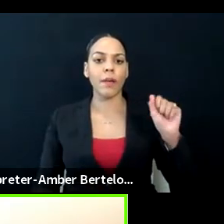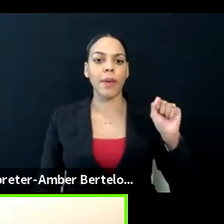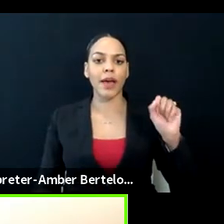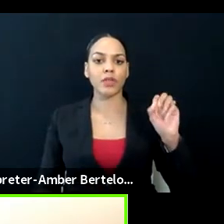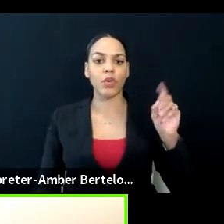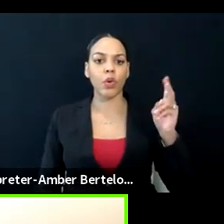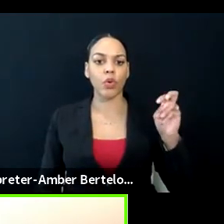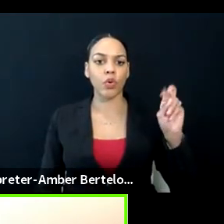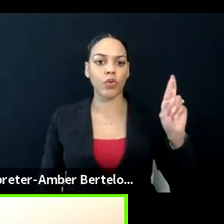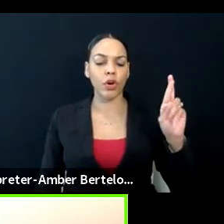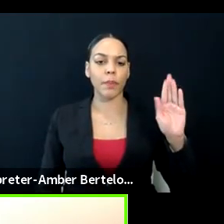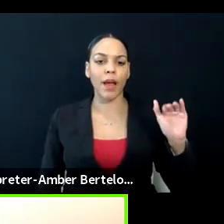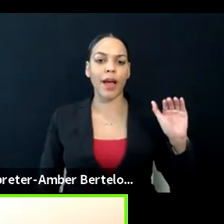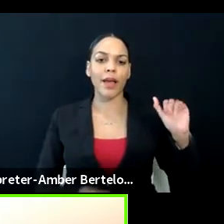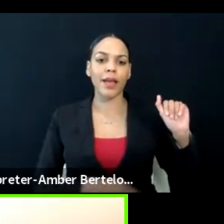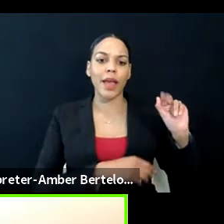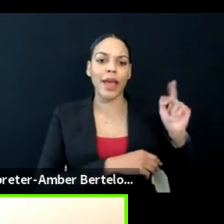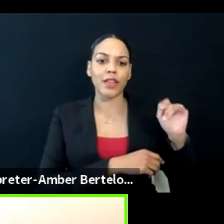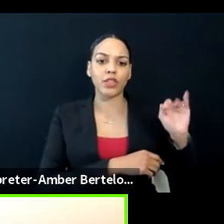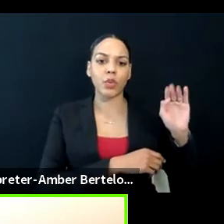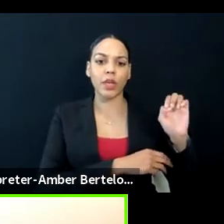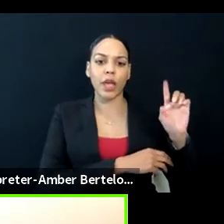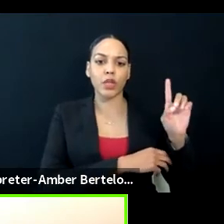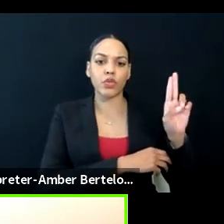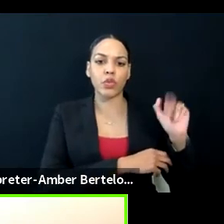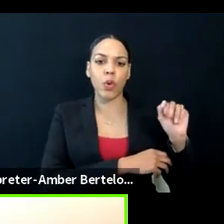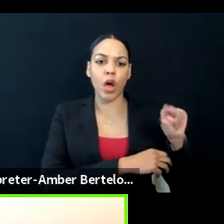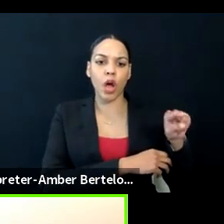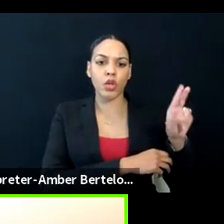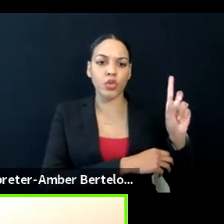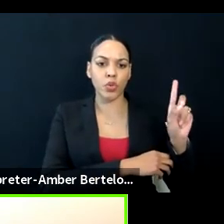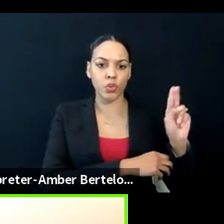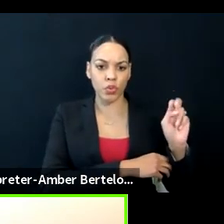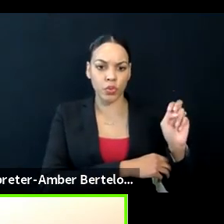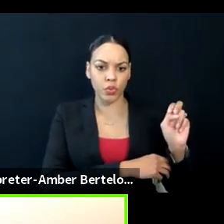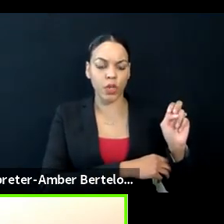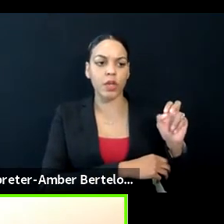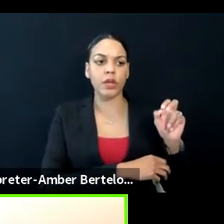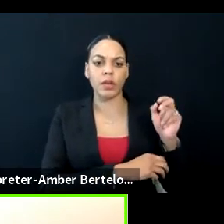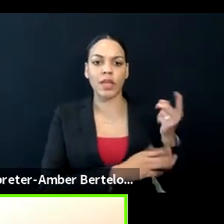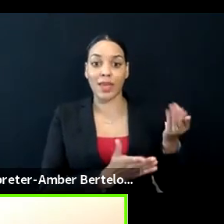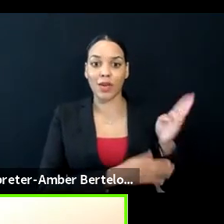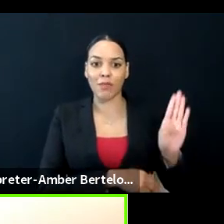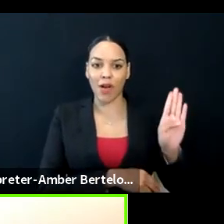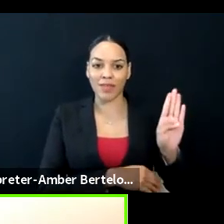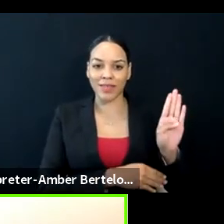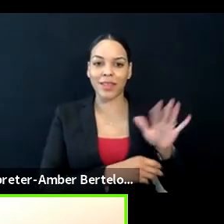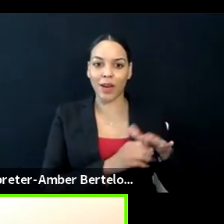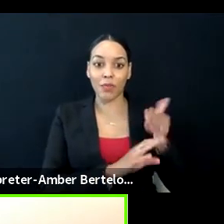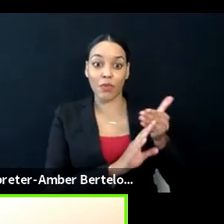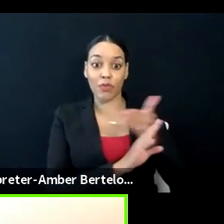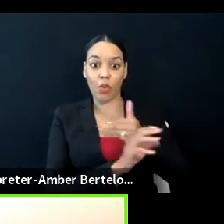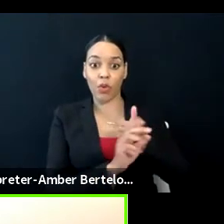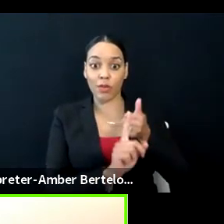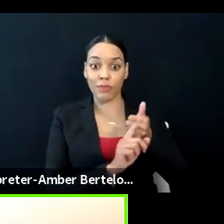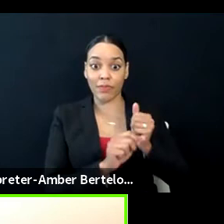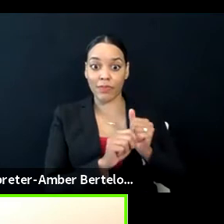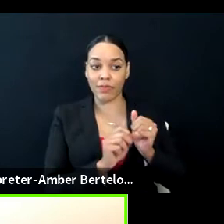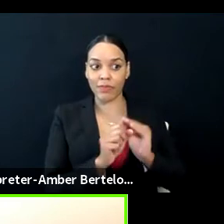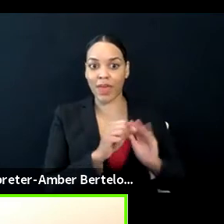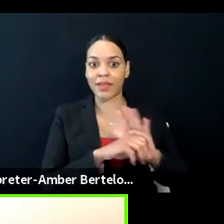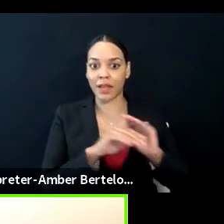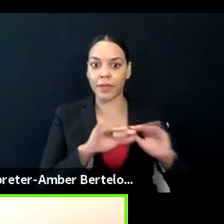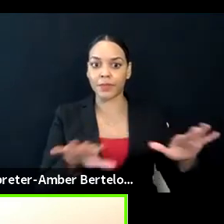Ndoudou here in the Boston area last season, right before the pandemic. And one of the things that I